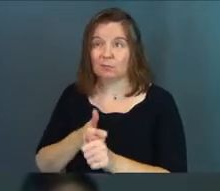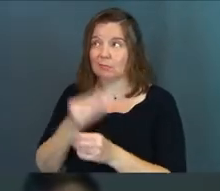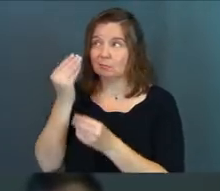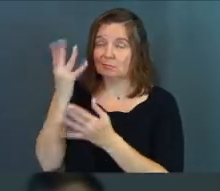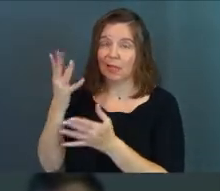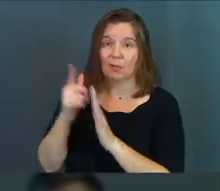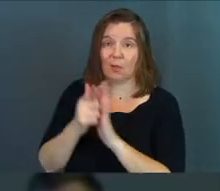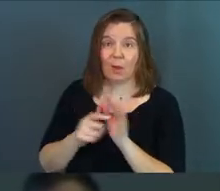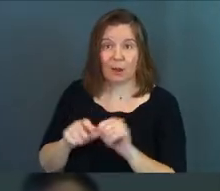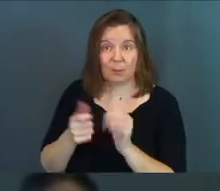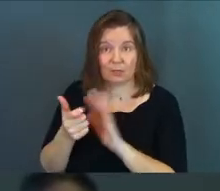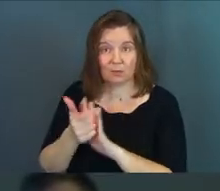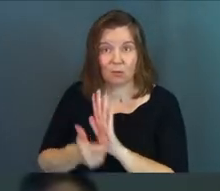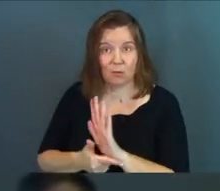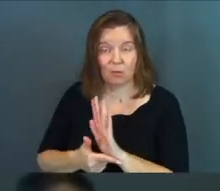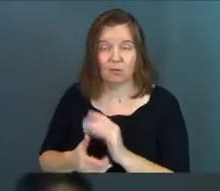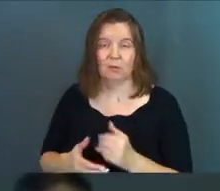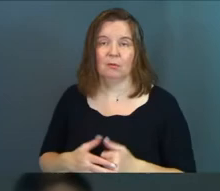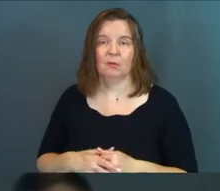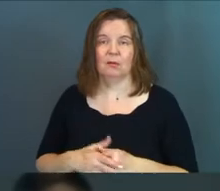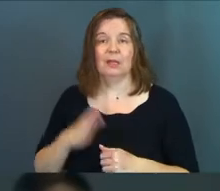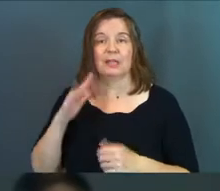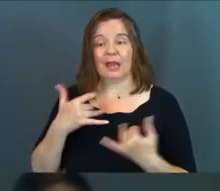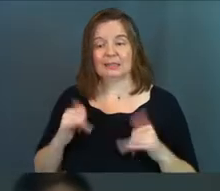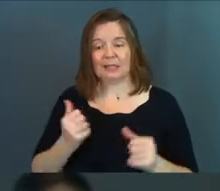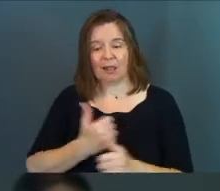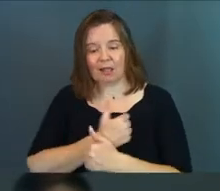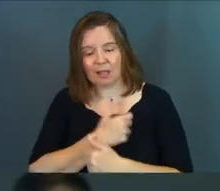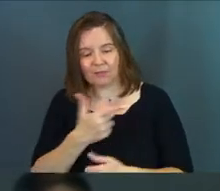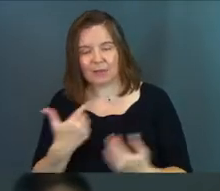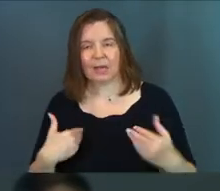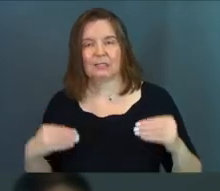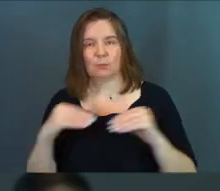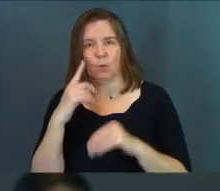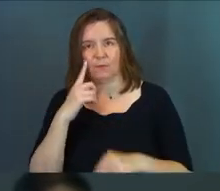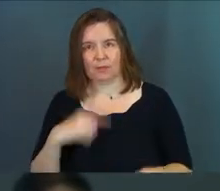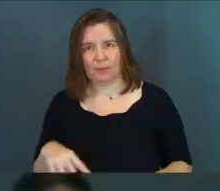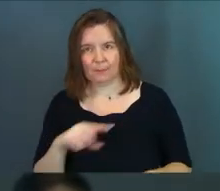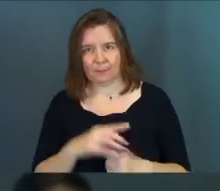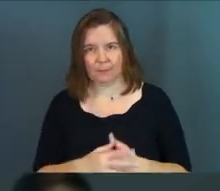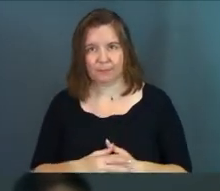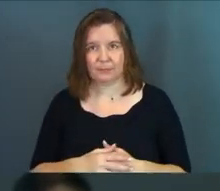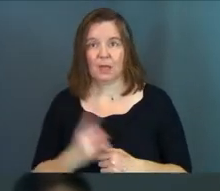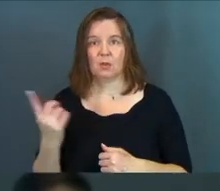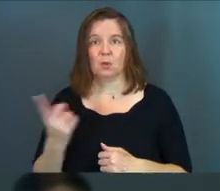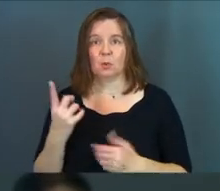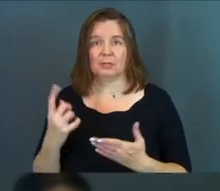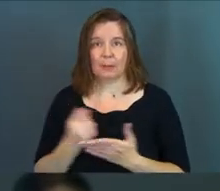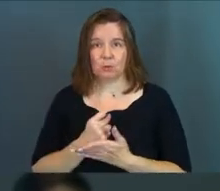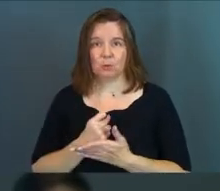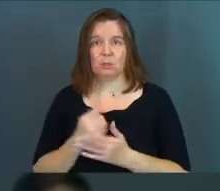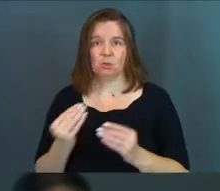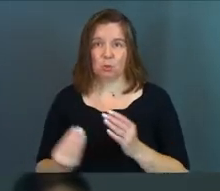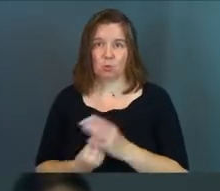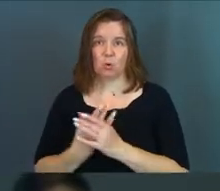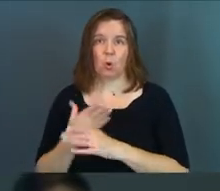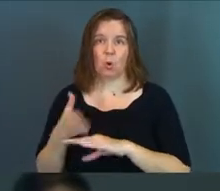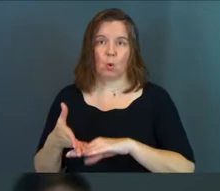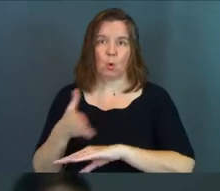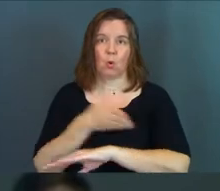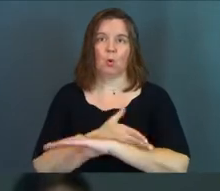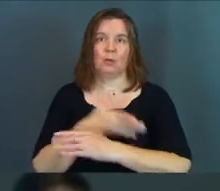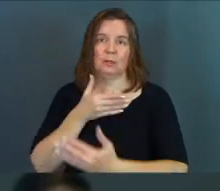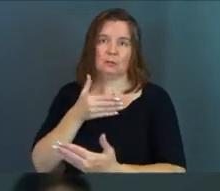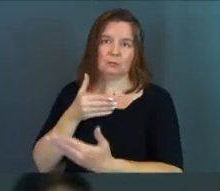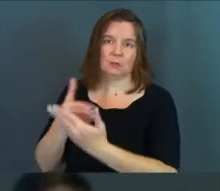much and breaks the law, that God still loves them and he's got more for them. That there's always opportunity to grow and to